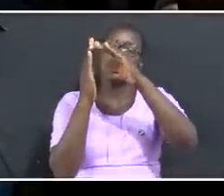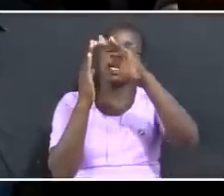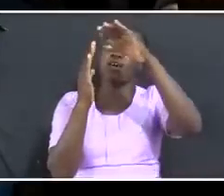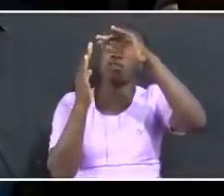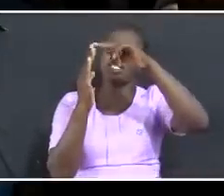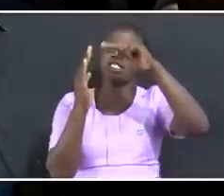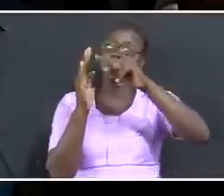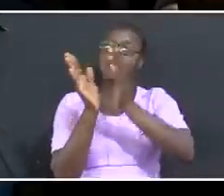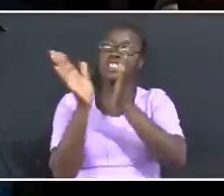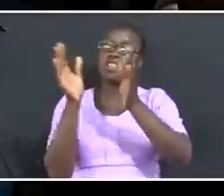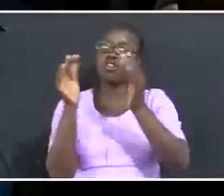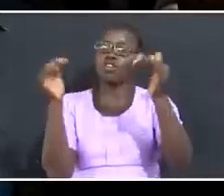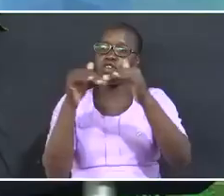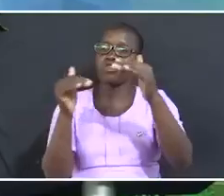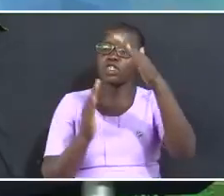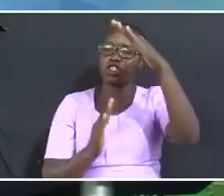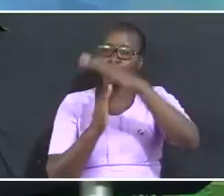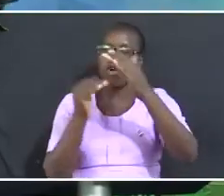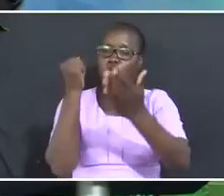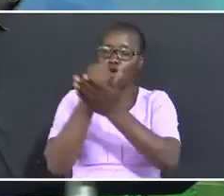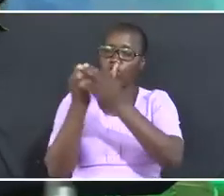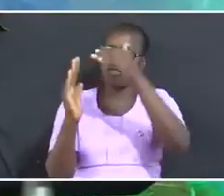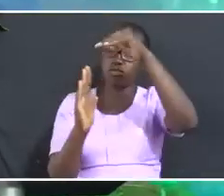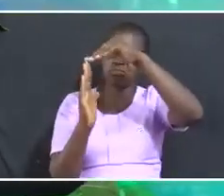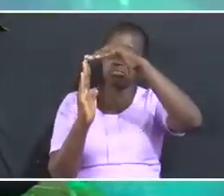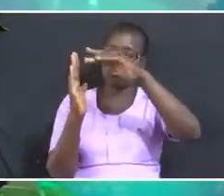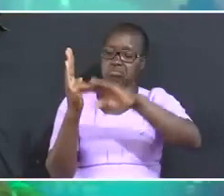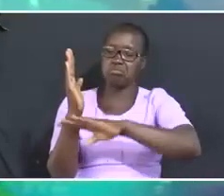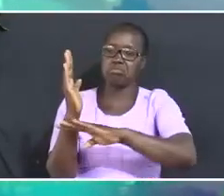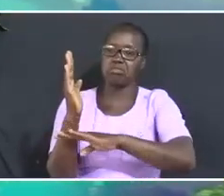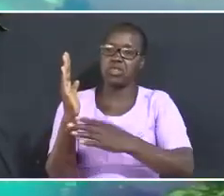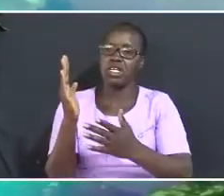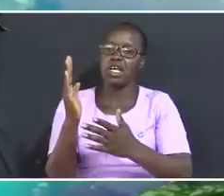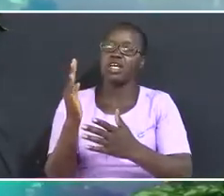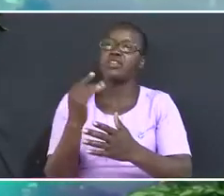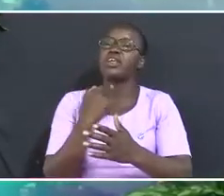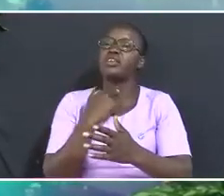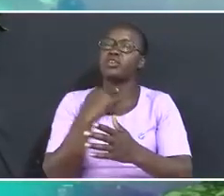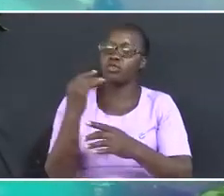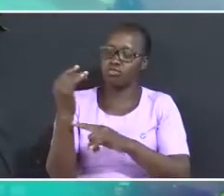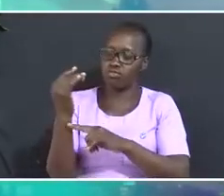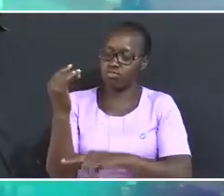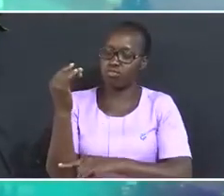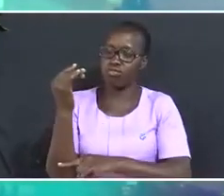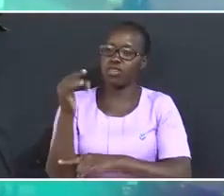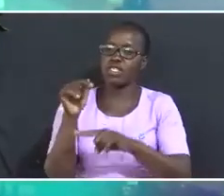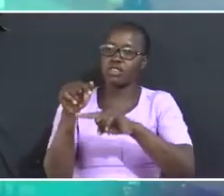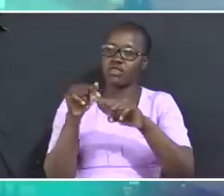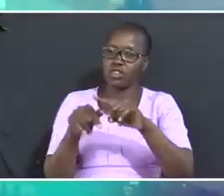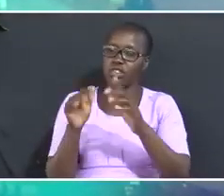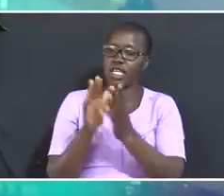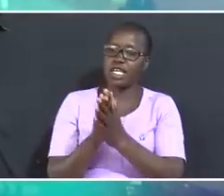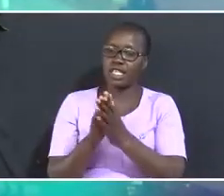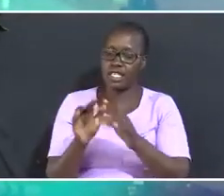horizontal is departments and services and institutions.